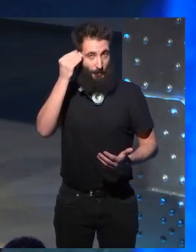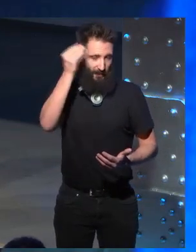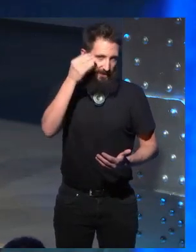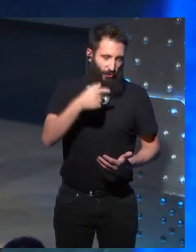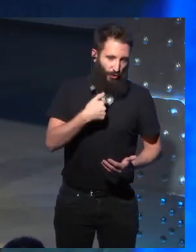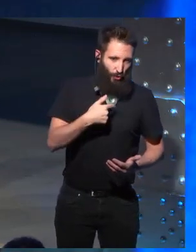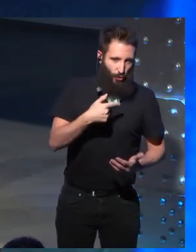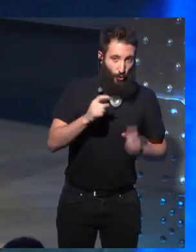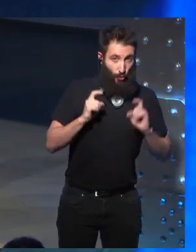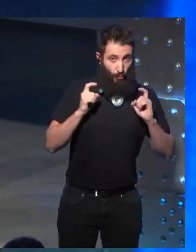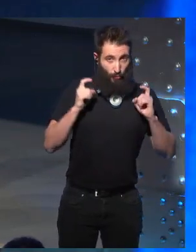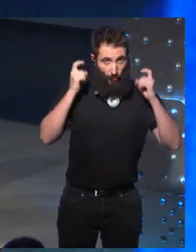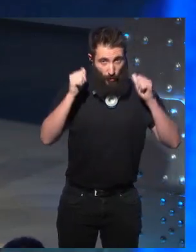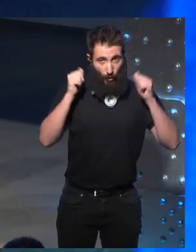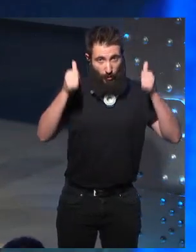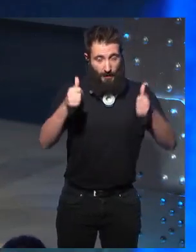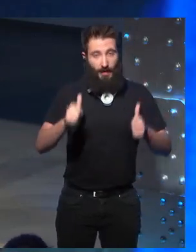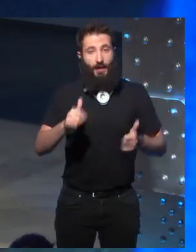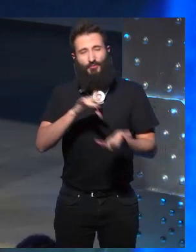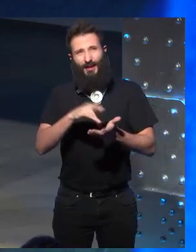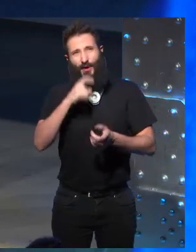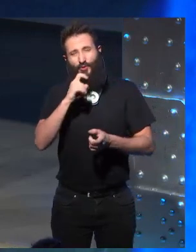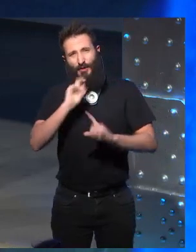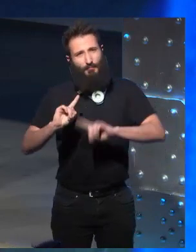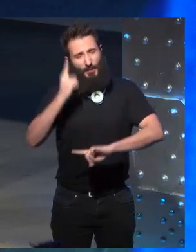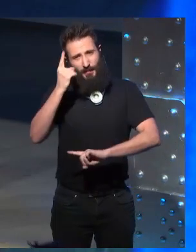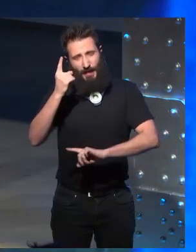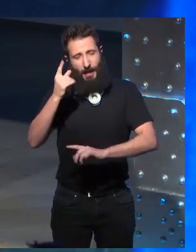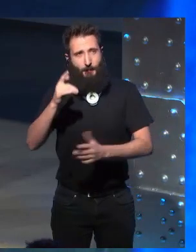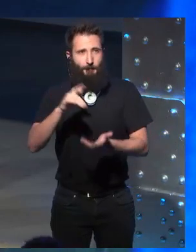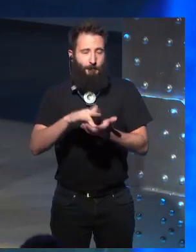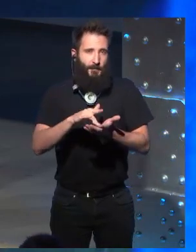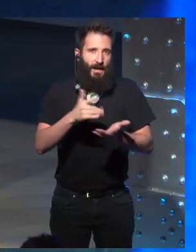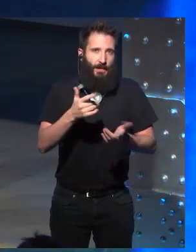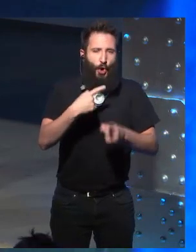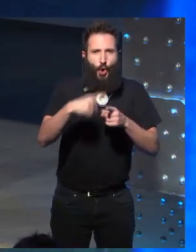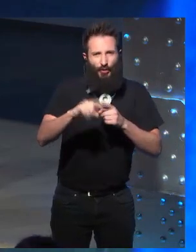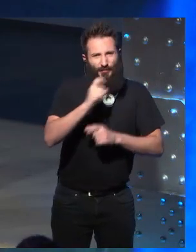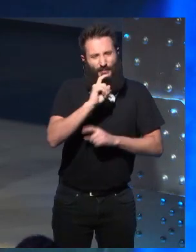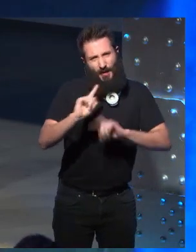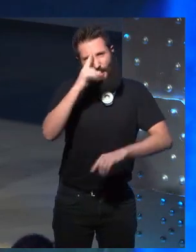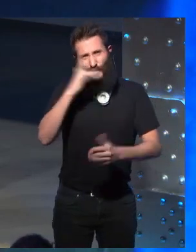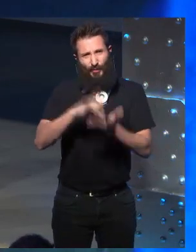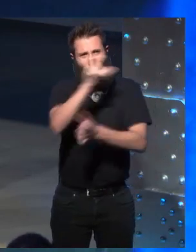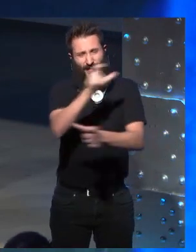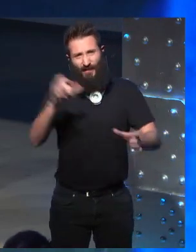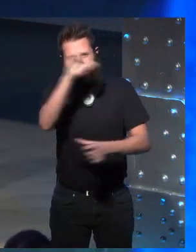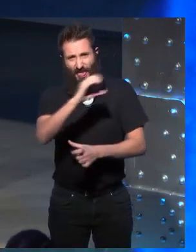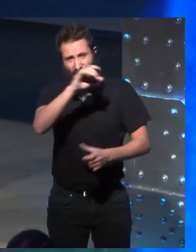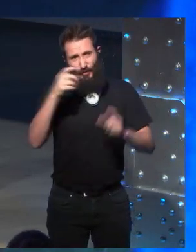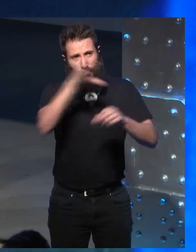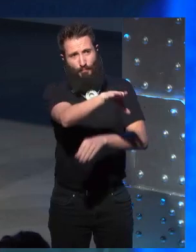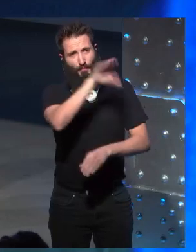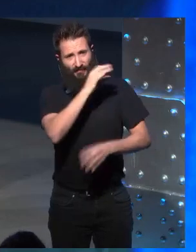I think one of the most difficult things for non-scientists to understand is the scientific method. Because